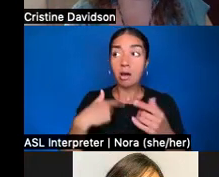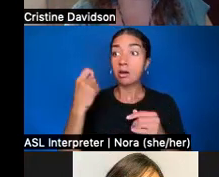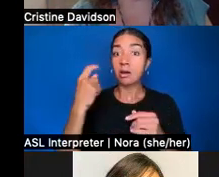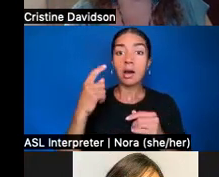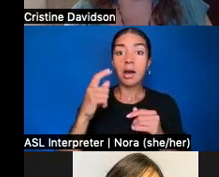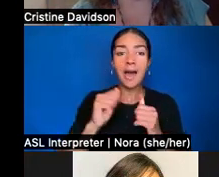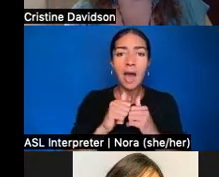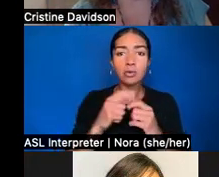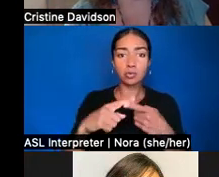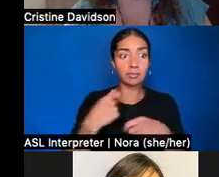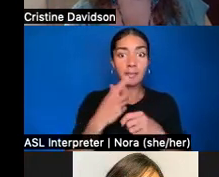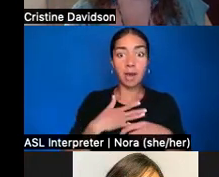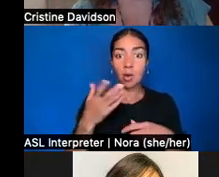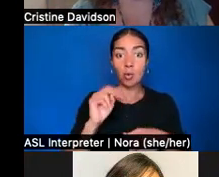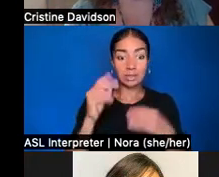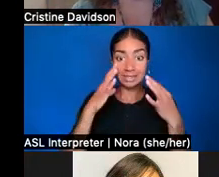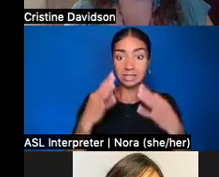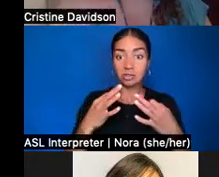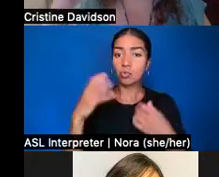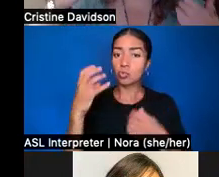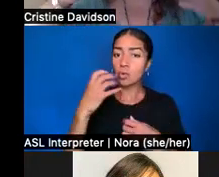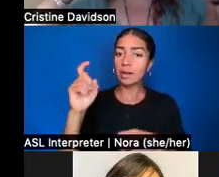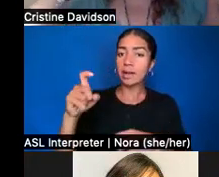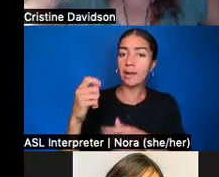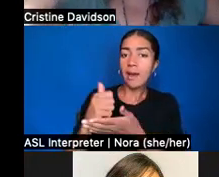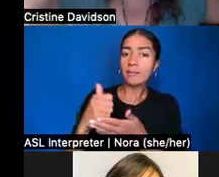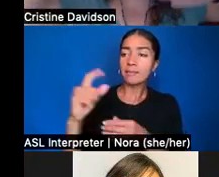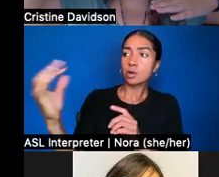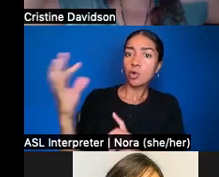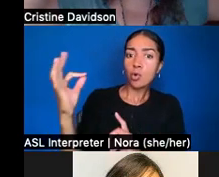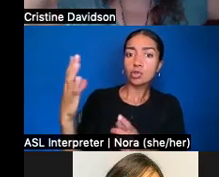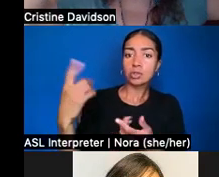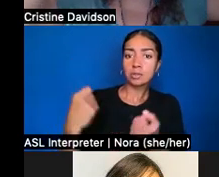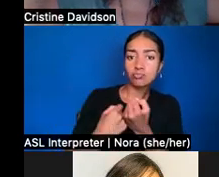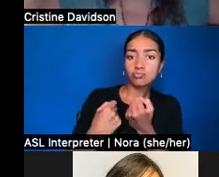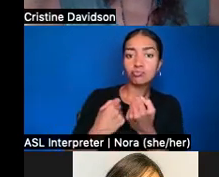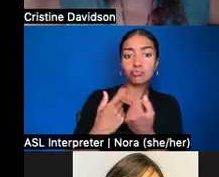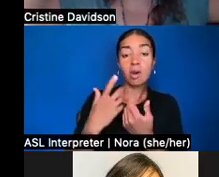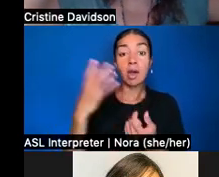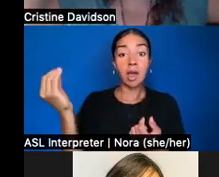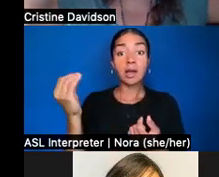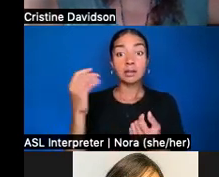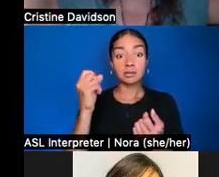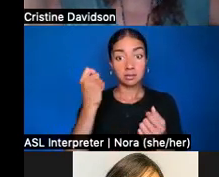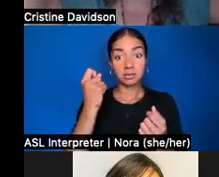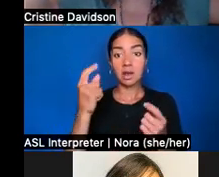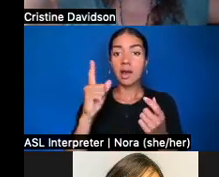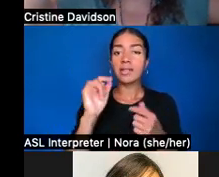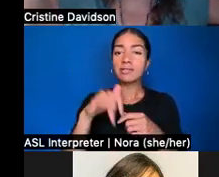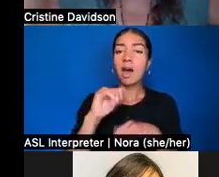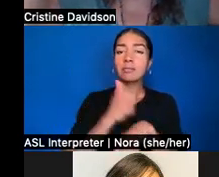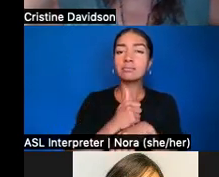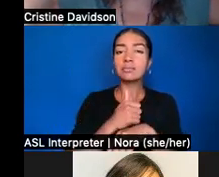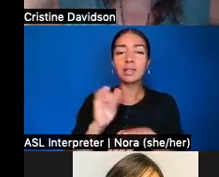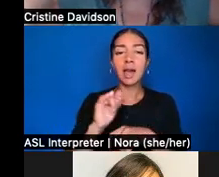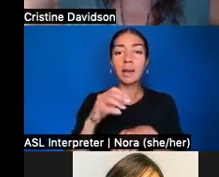could make my own decisions. And also it establishes that power differential, right? So it's continued power and control,